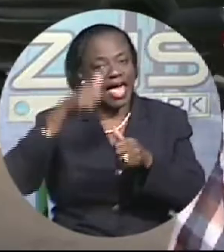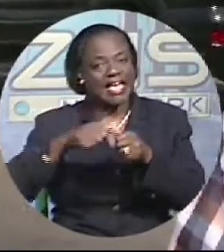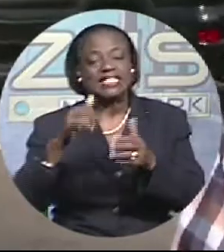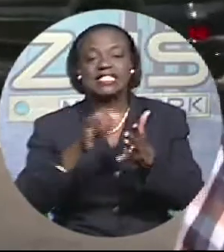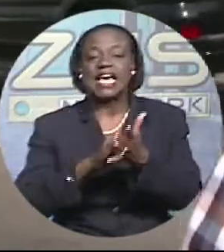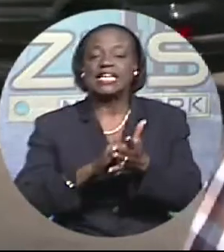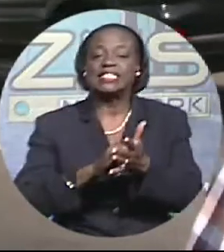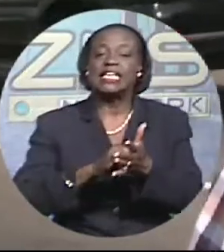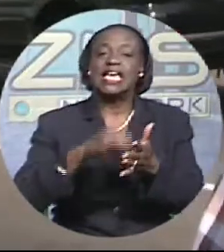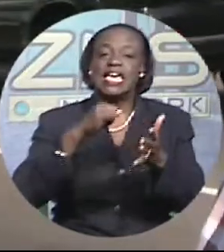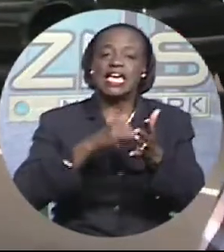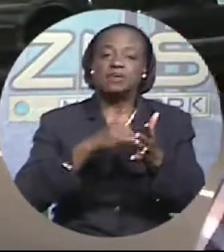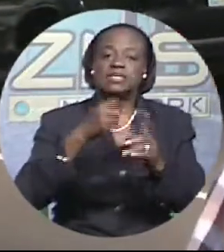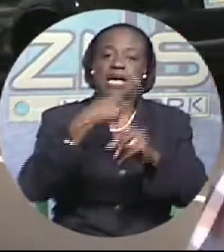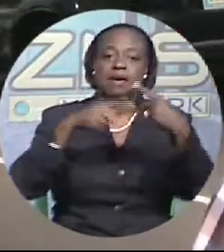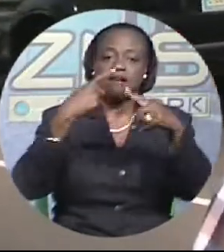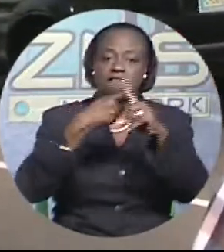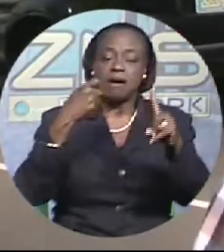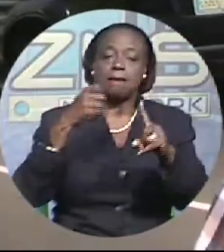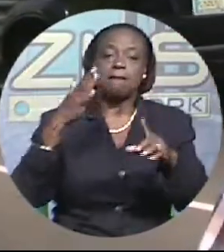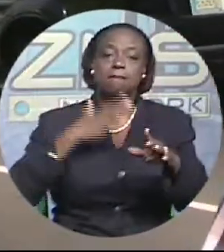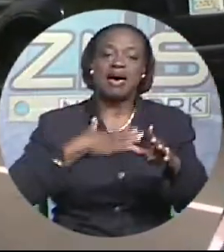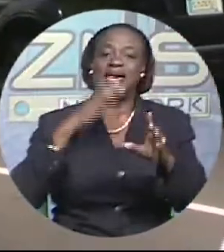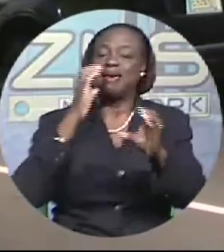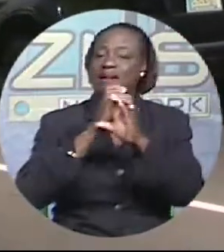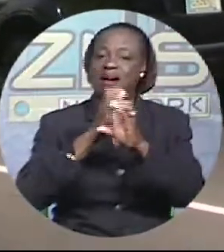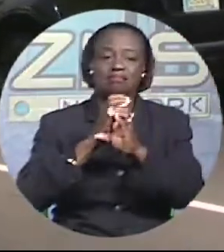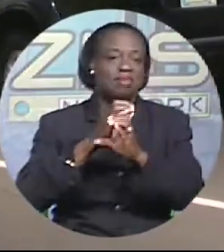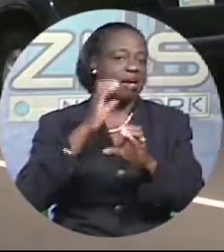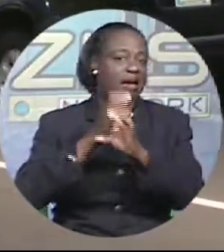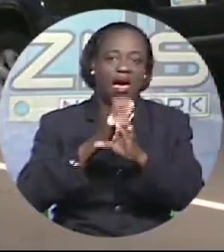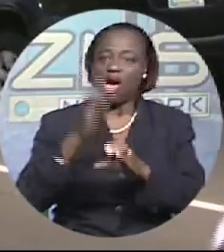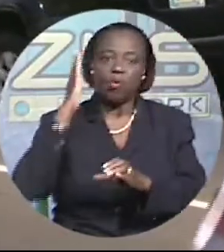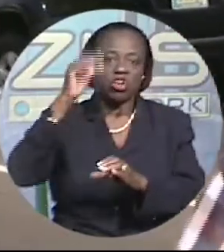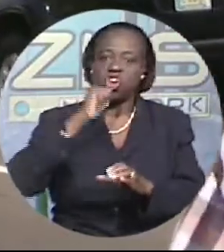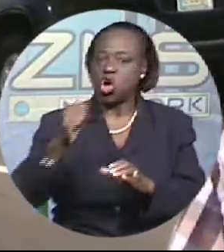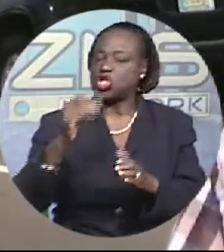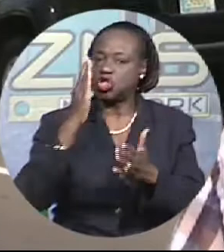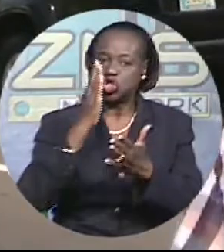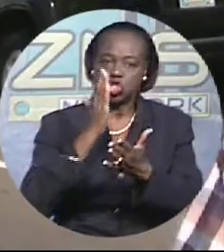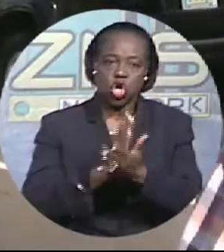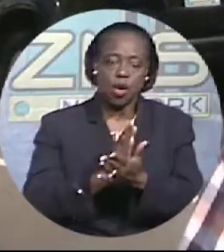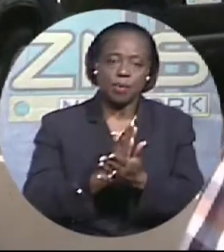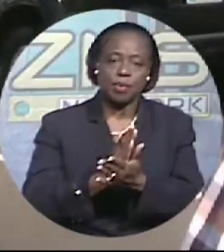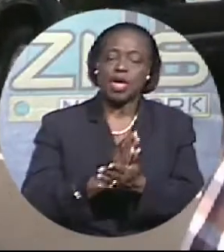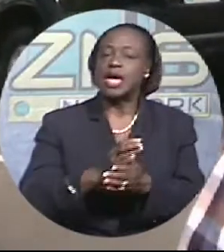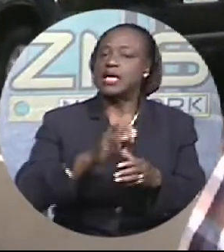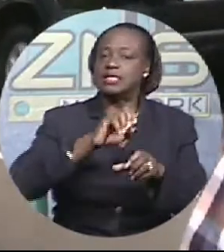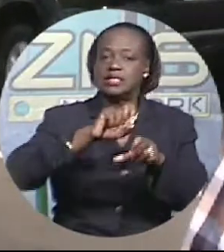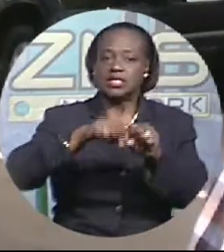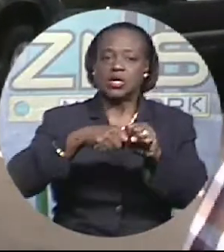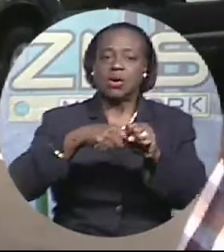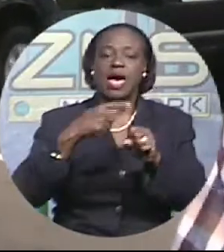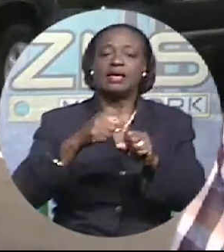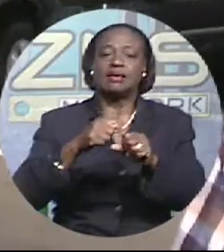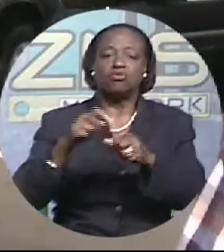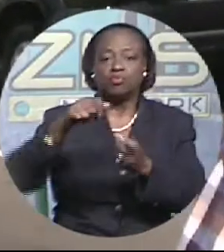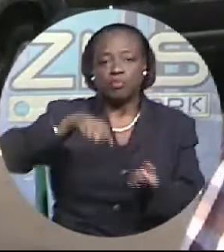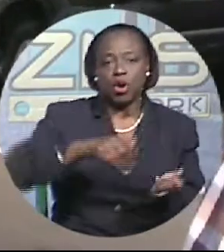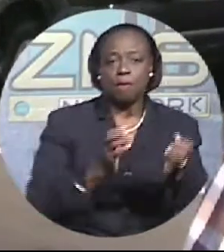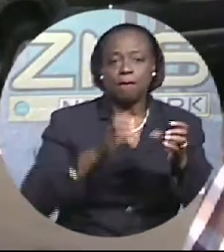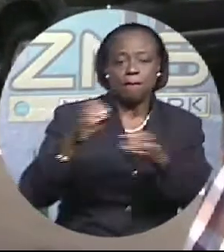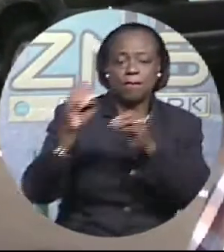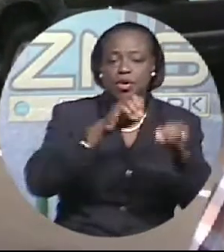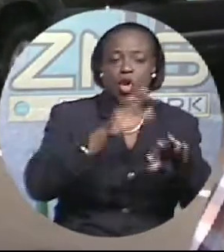but the car would not stop. The brakes seemed to be completely gone. So I pulled up on the side, which seemed to break the speed, and hopped out. And then the car